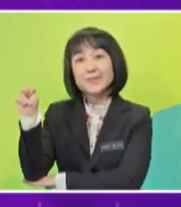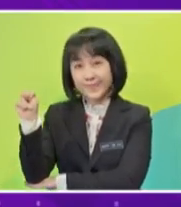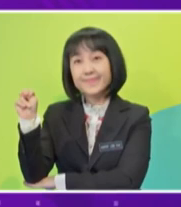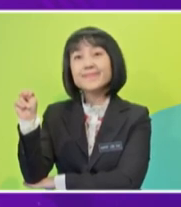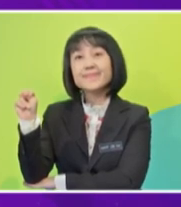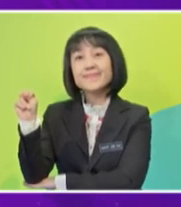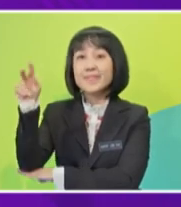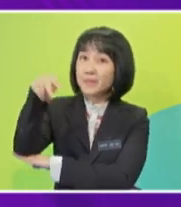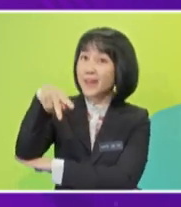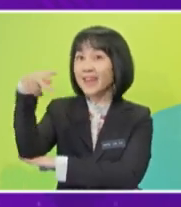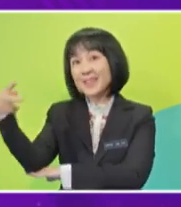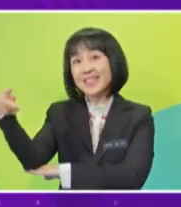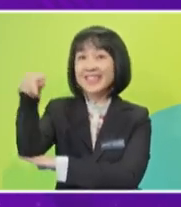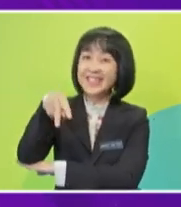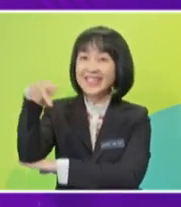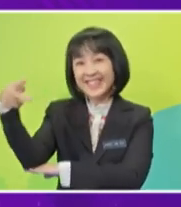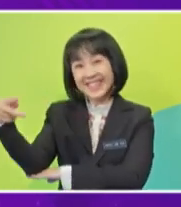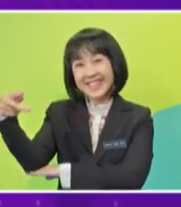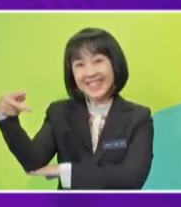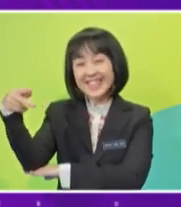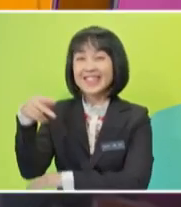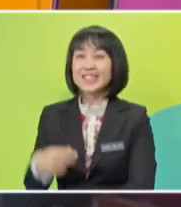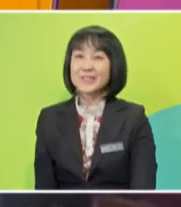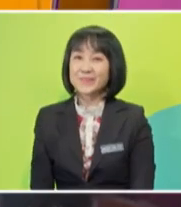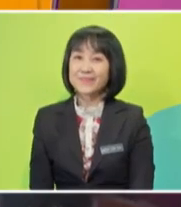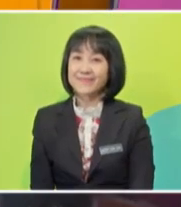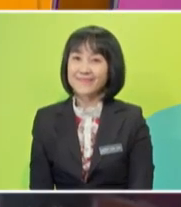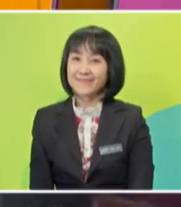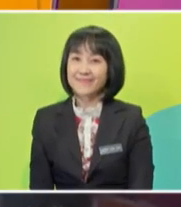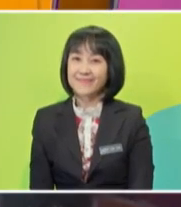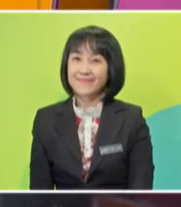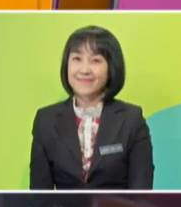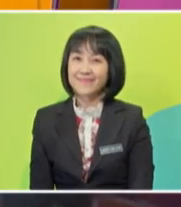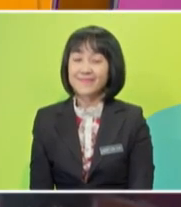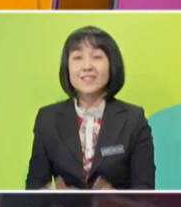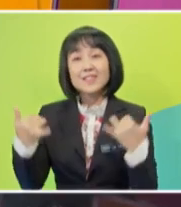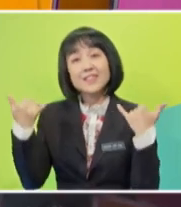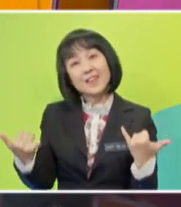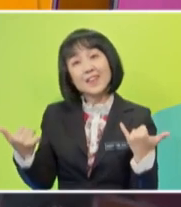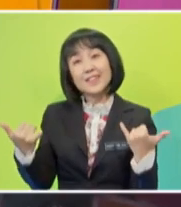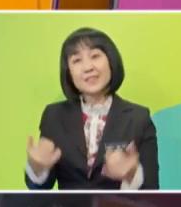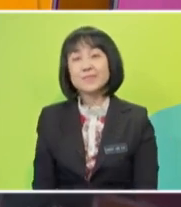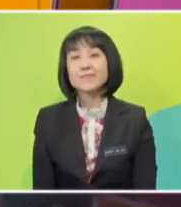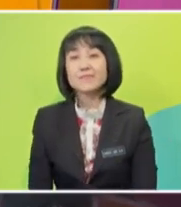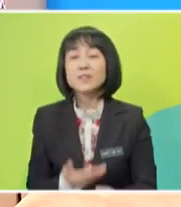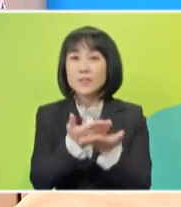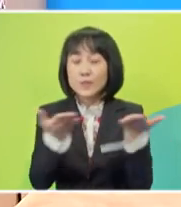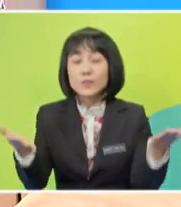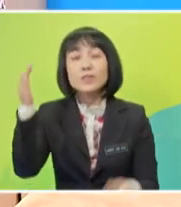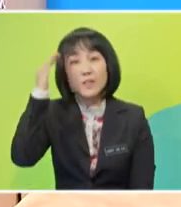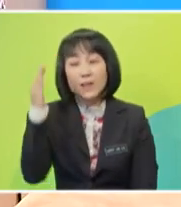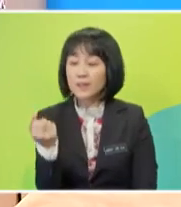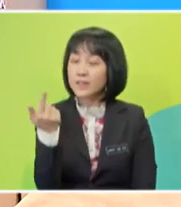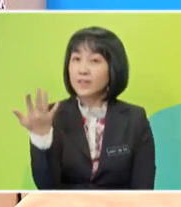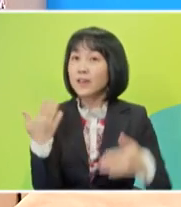P-E-N-G-U-I-N. Penguin. Penguin. Okay, so now that you know a few of these